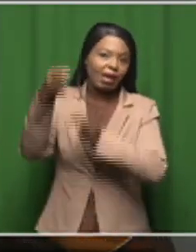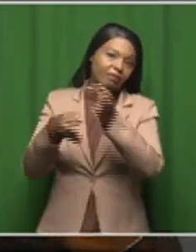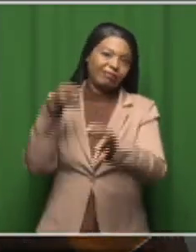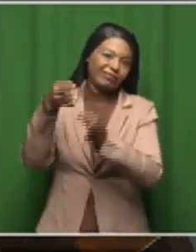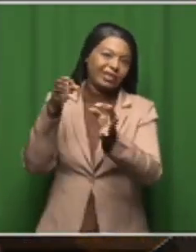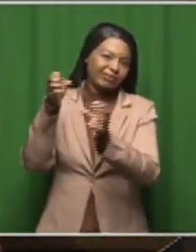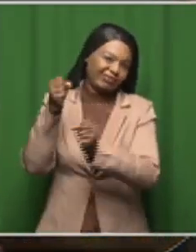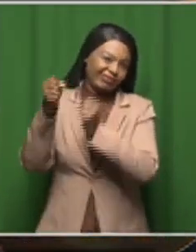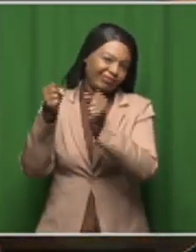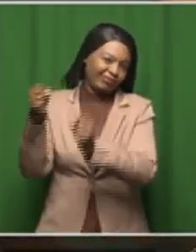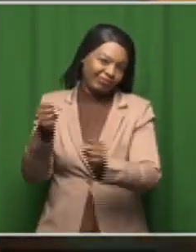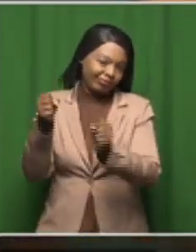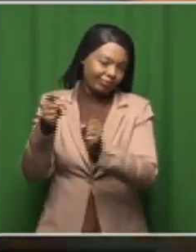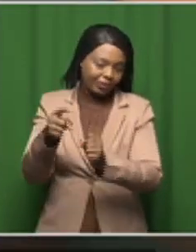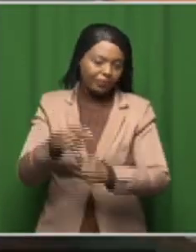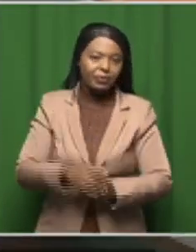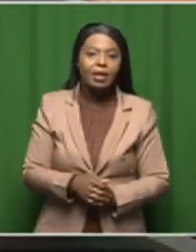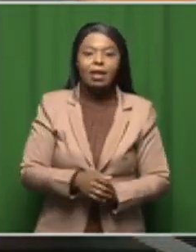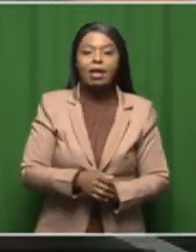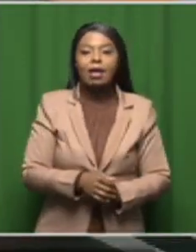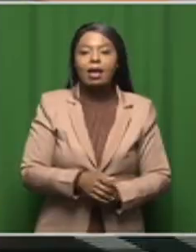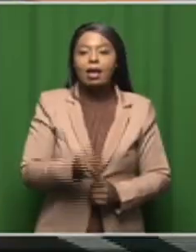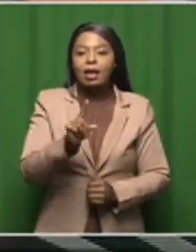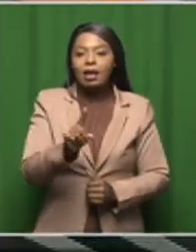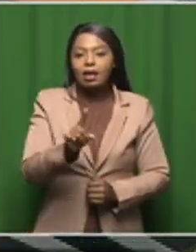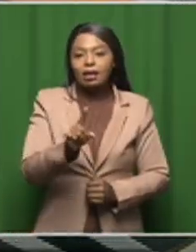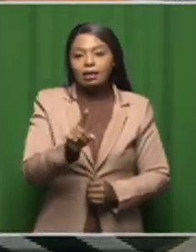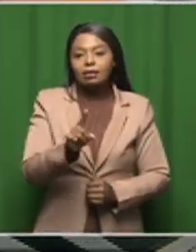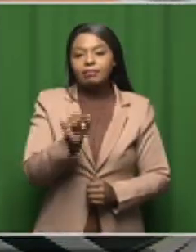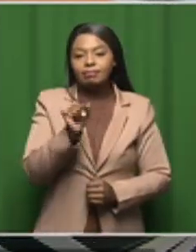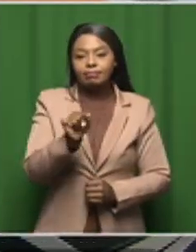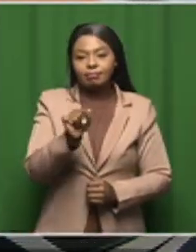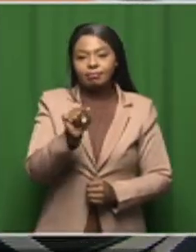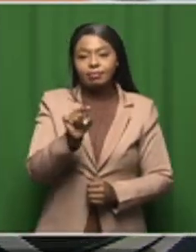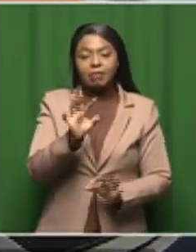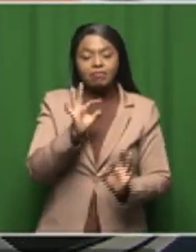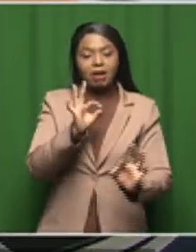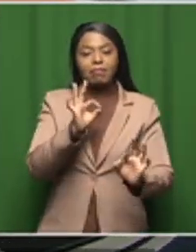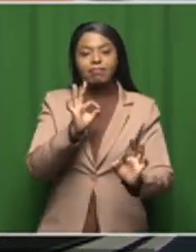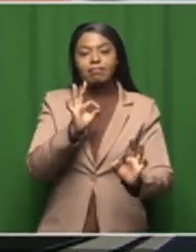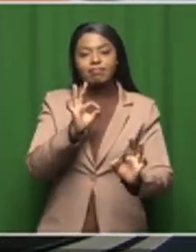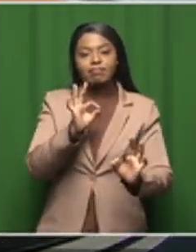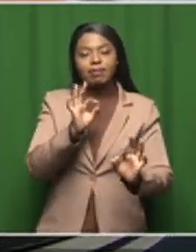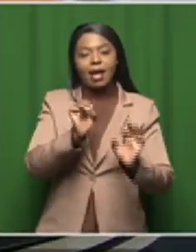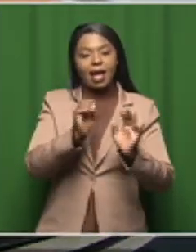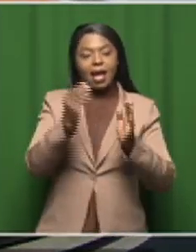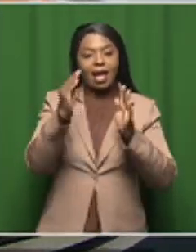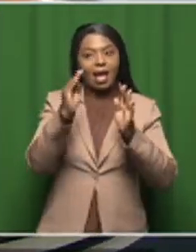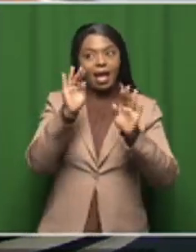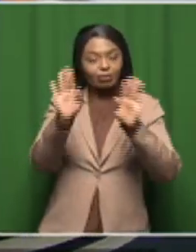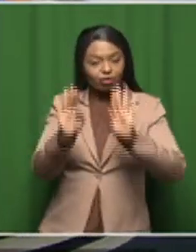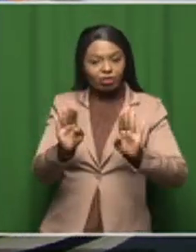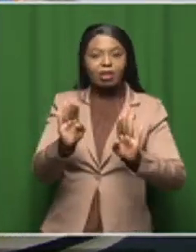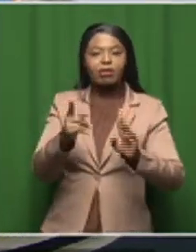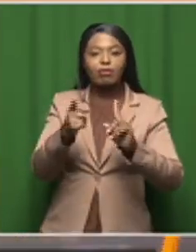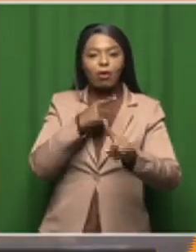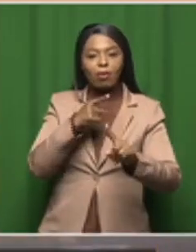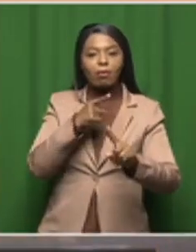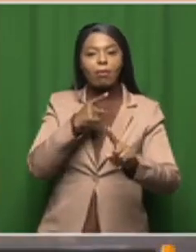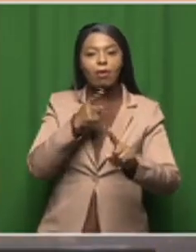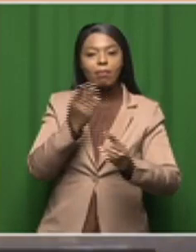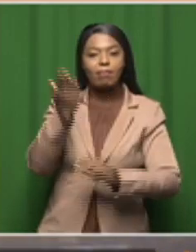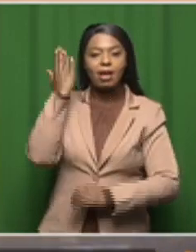Well, this is a kind of retrospective exhibition of works from my past,